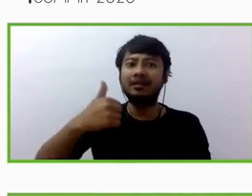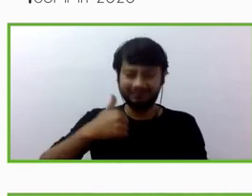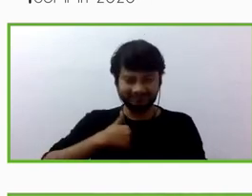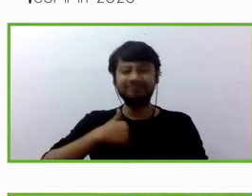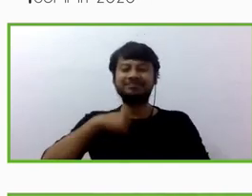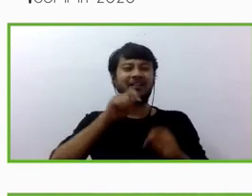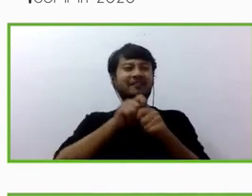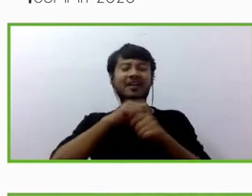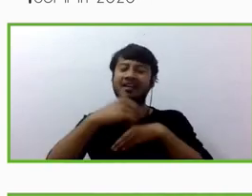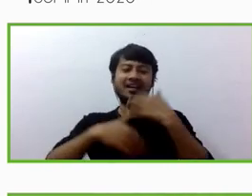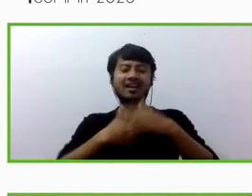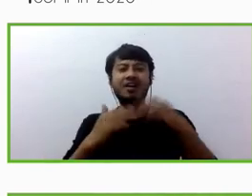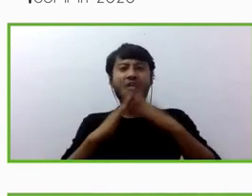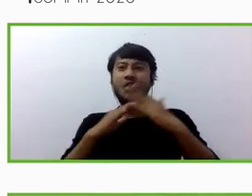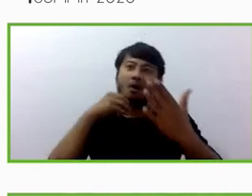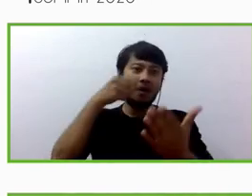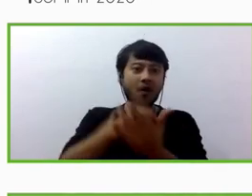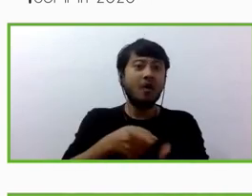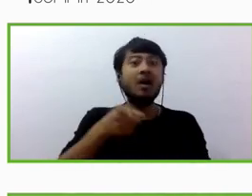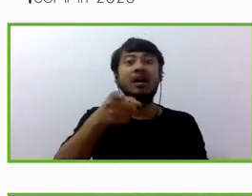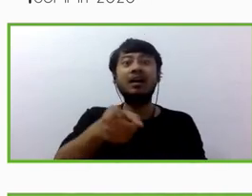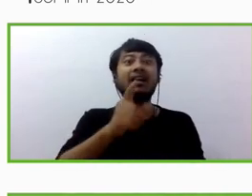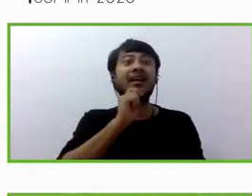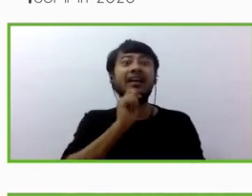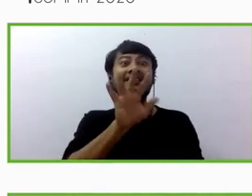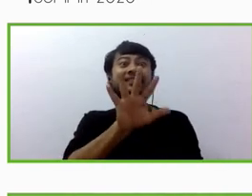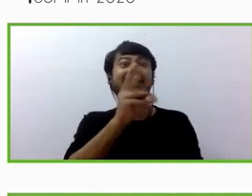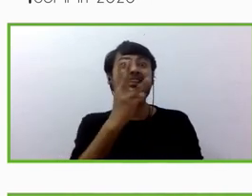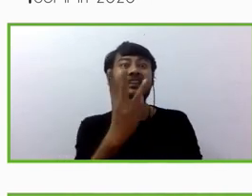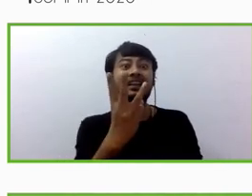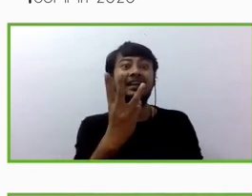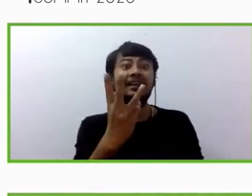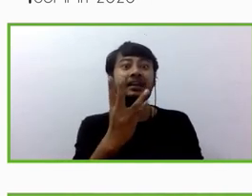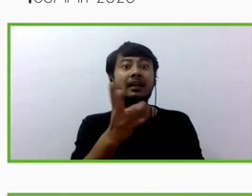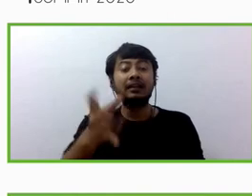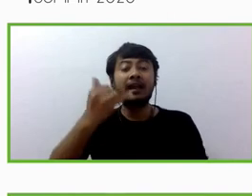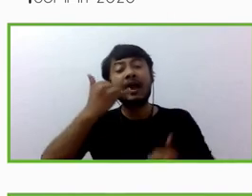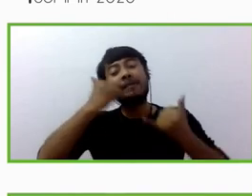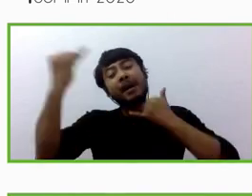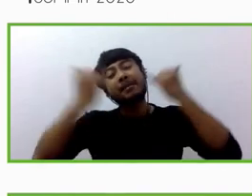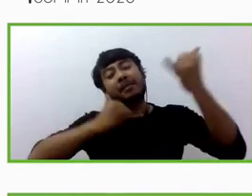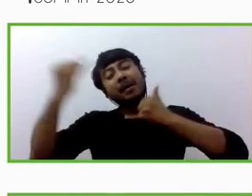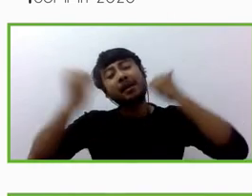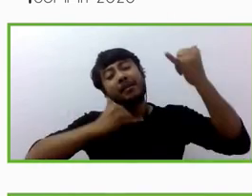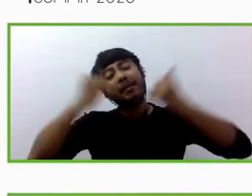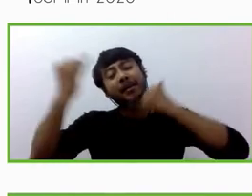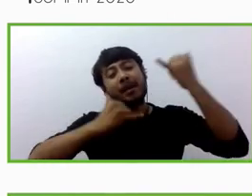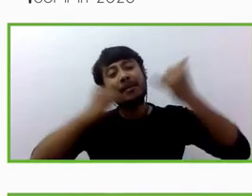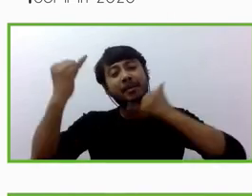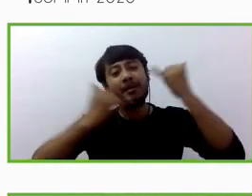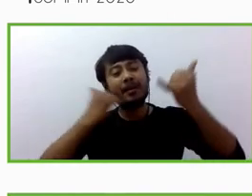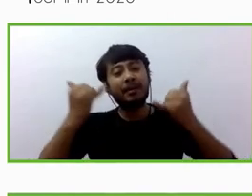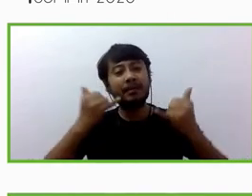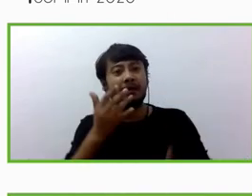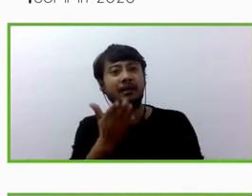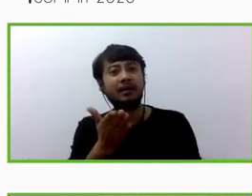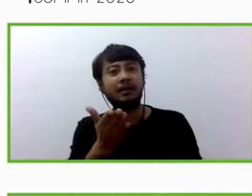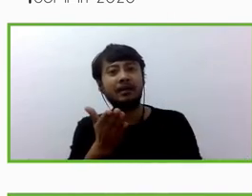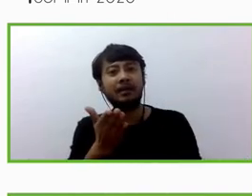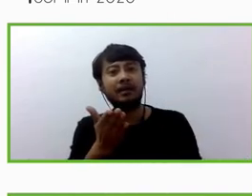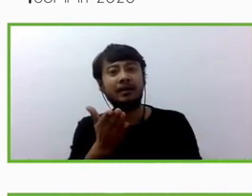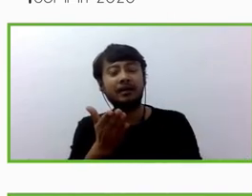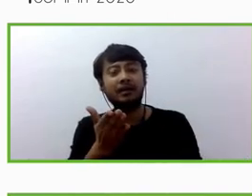the phone. She was a 53-year-old teenager. Any calls that came in were fine, including, you know, people calling